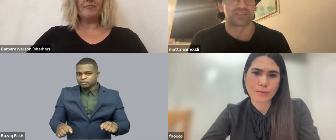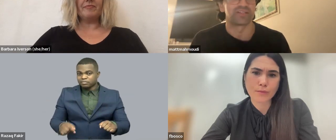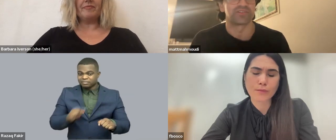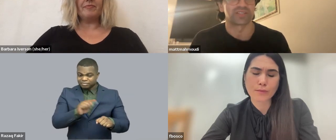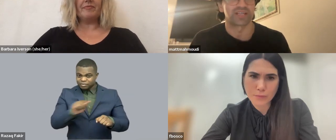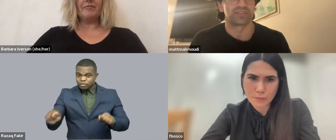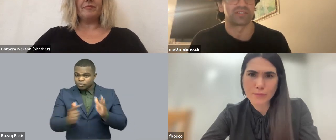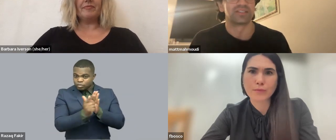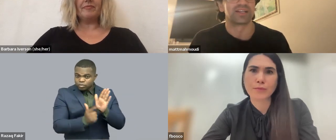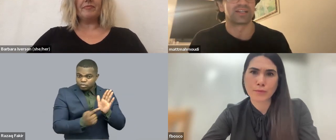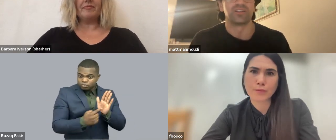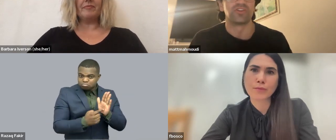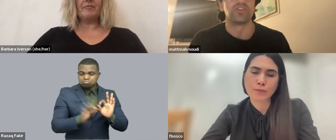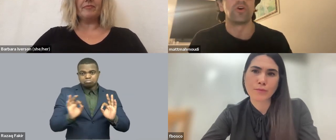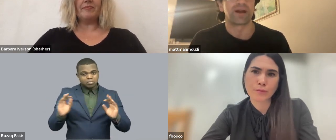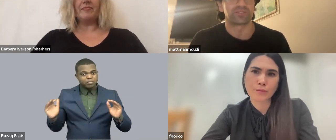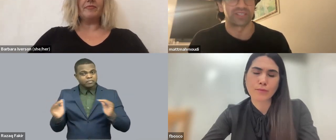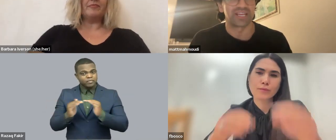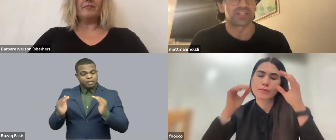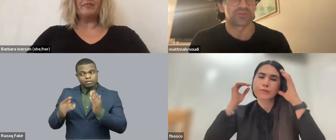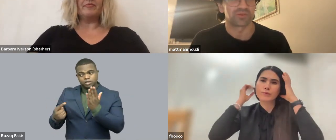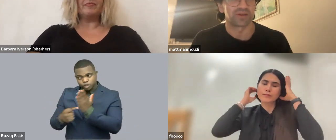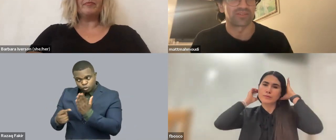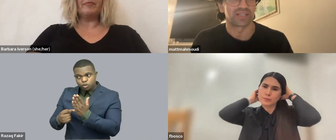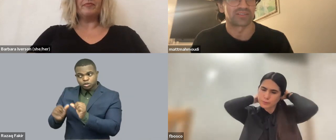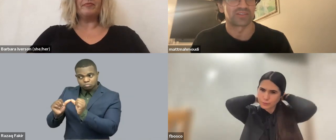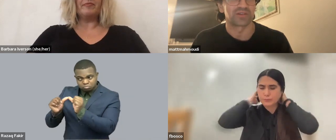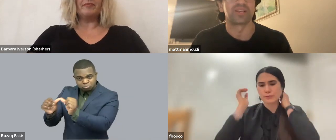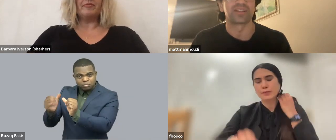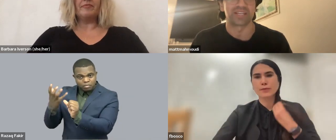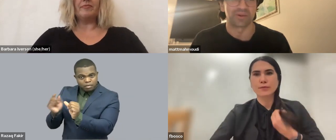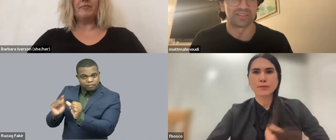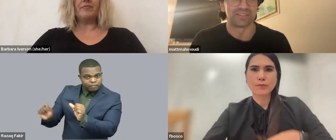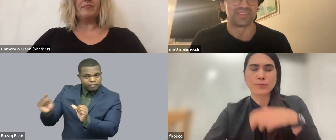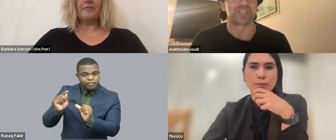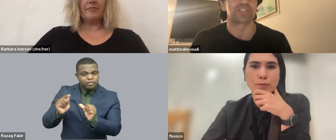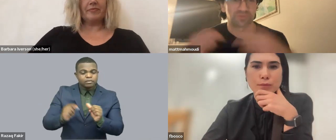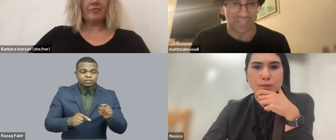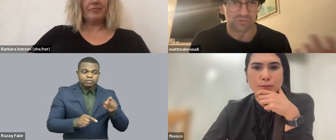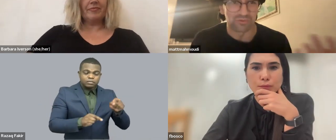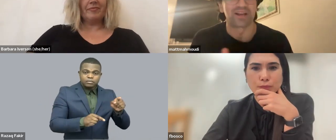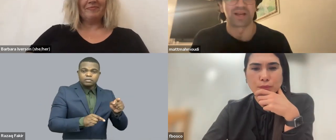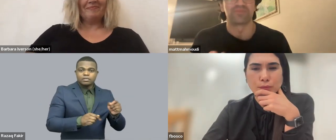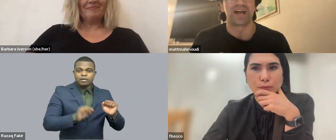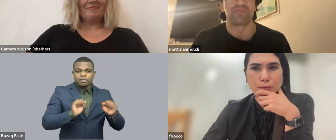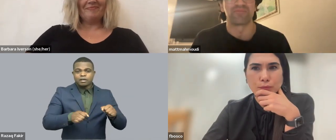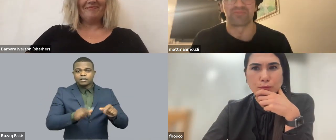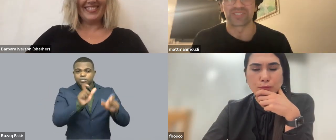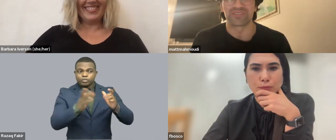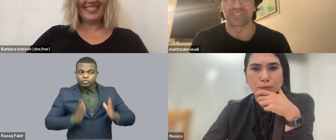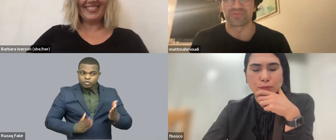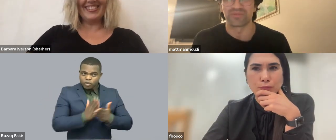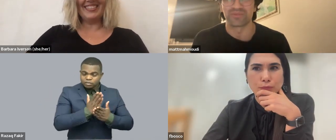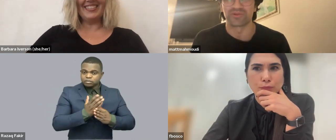human rights defenders, etc., like no amount of engagement with private sector is going to get us anywhere. Which is again why